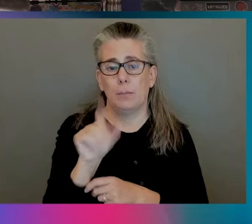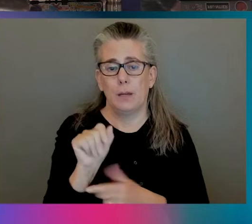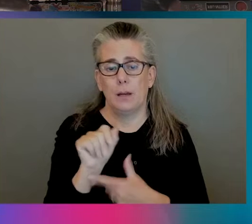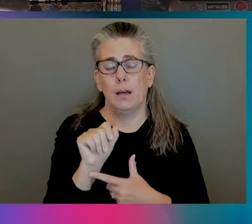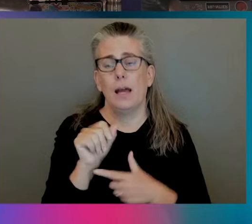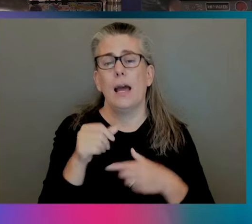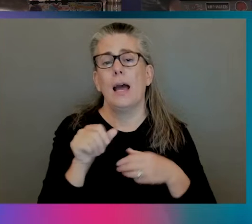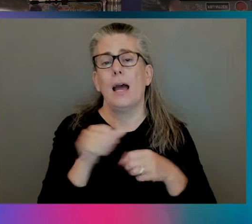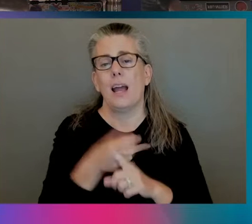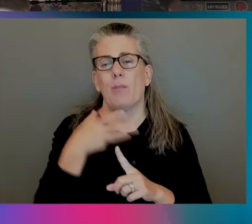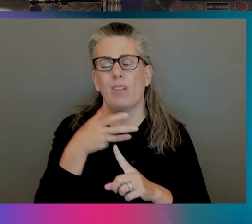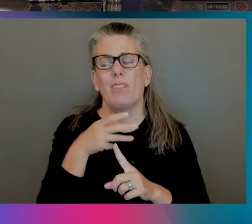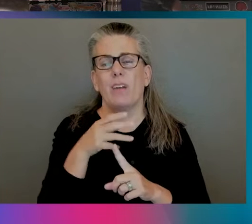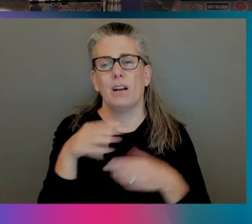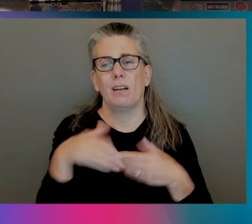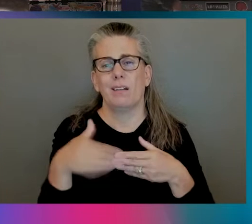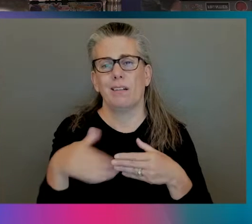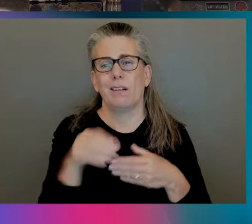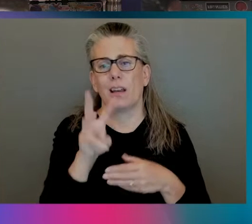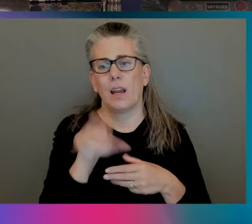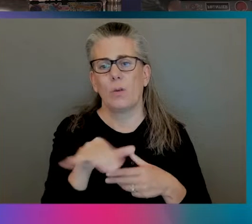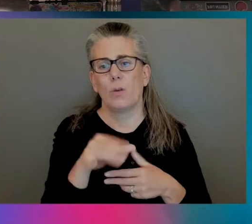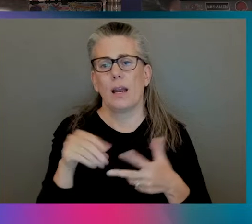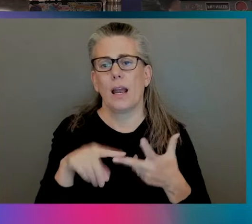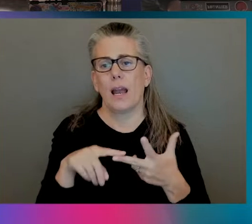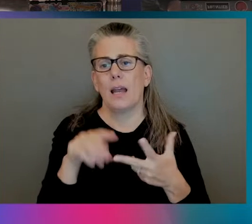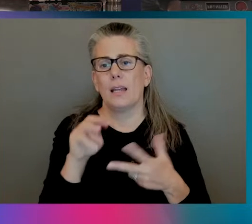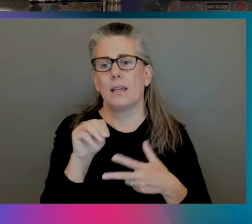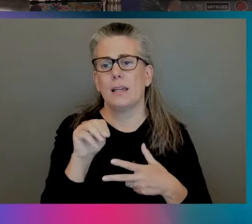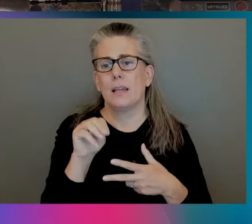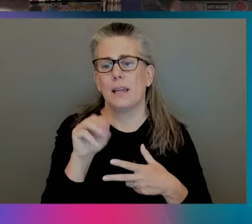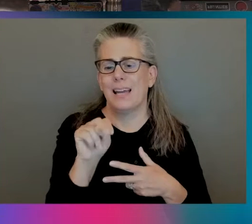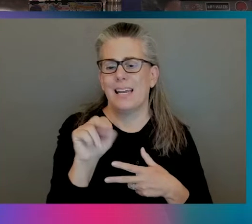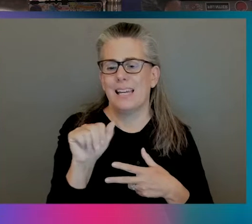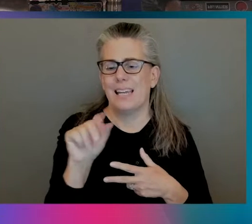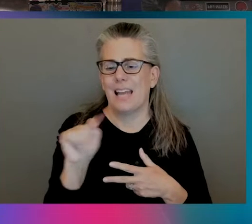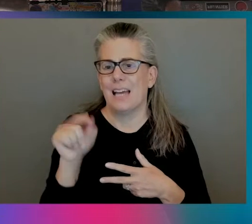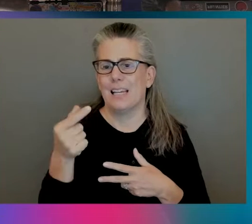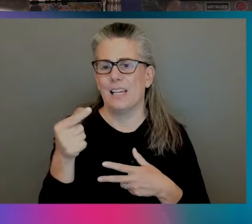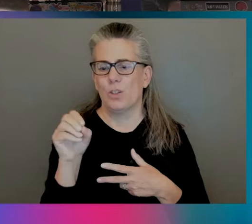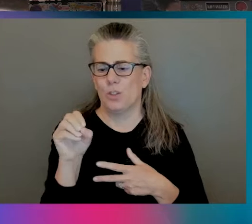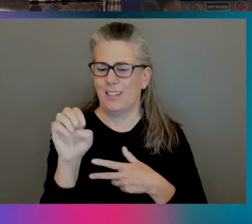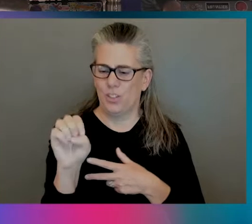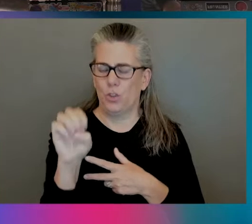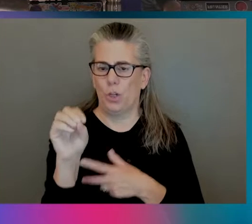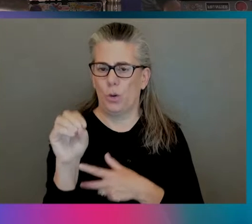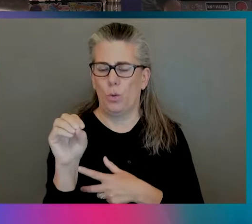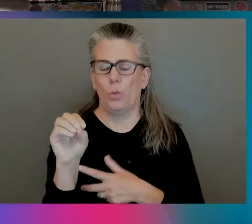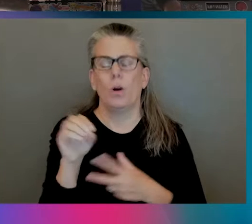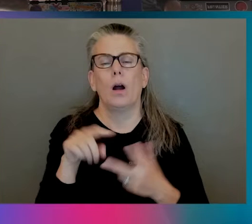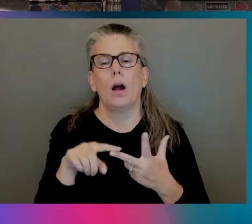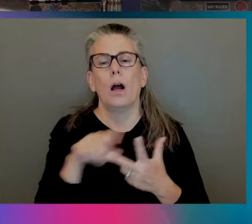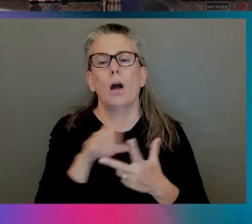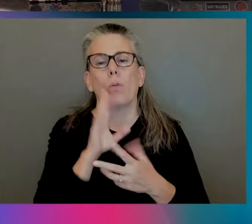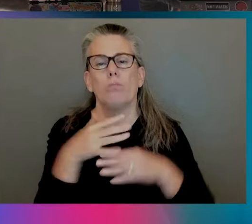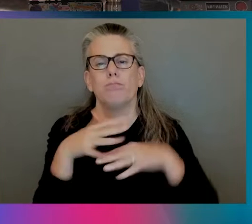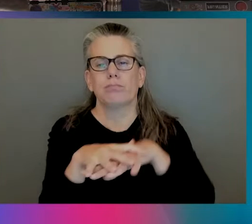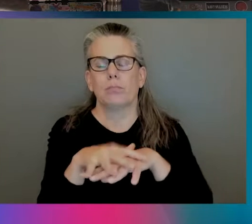actually provide the front end maps and the layers on top of the map using Amplify Geo and the Map Libre